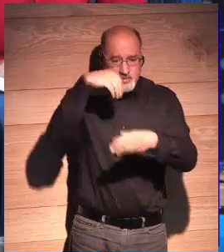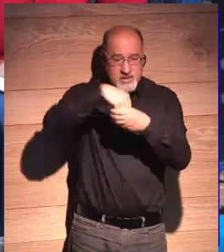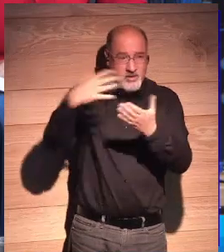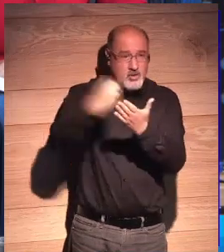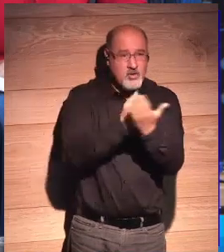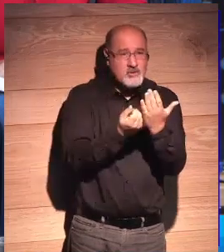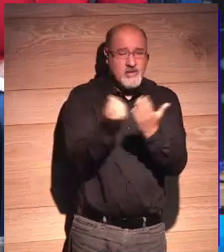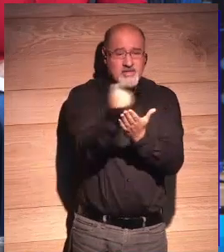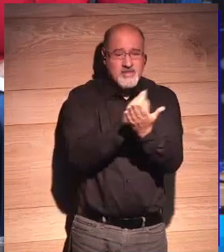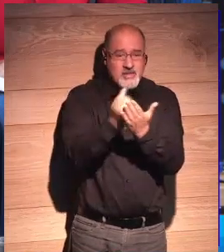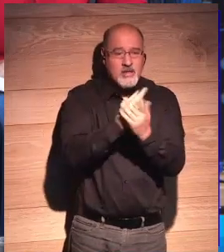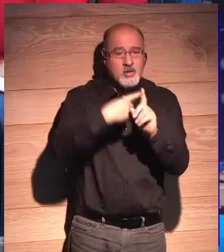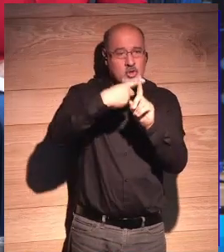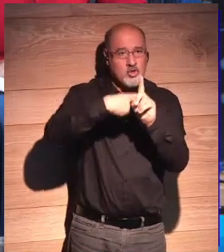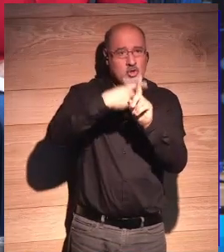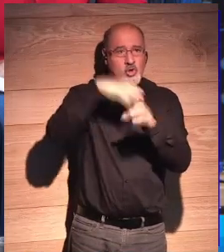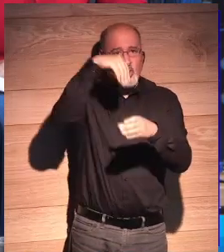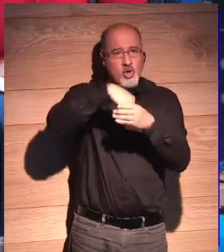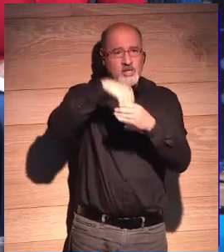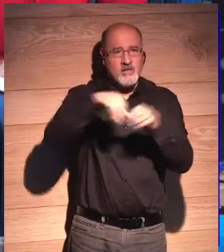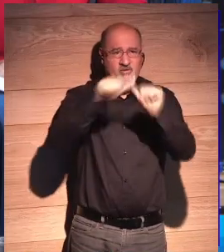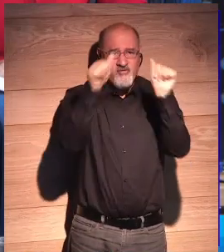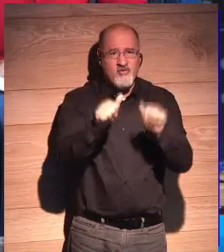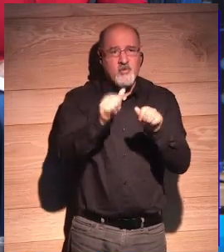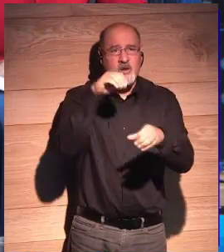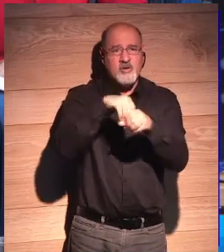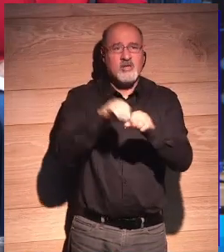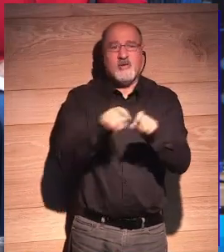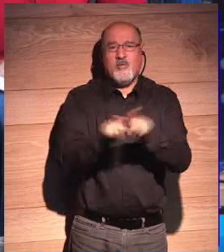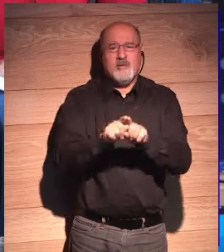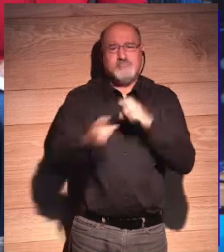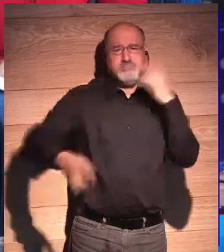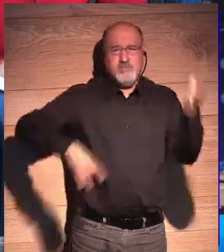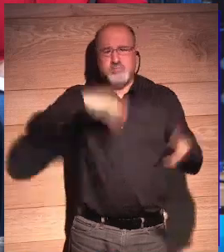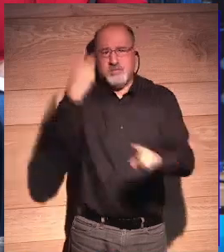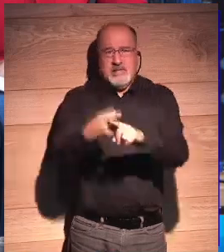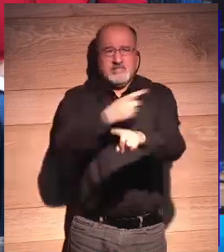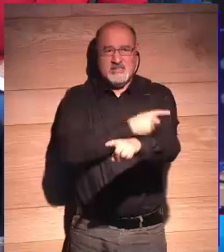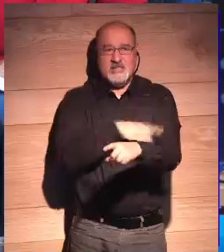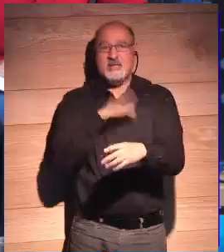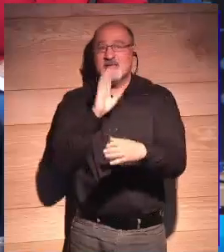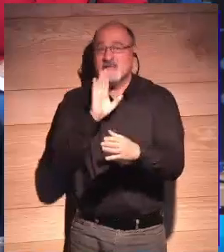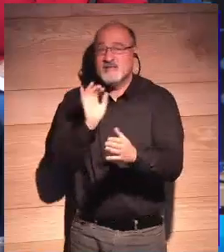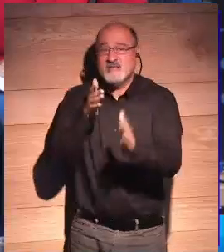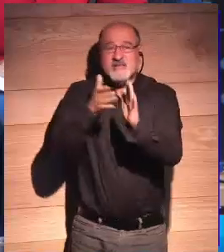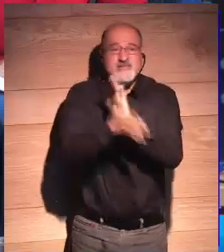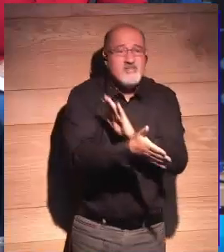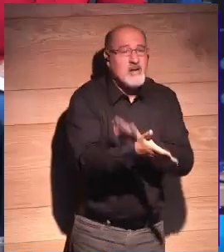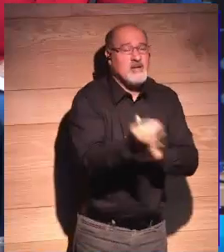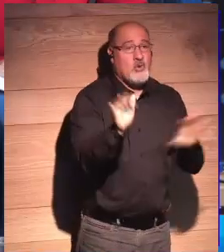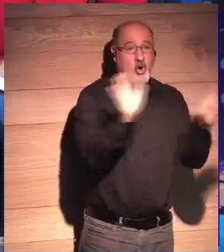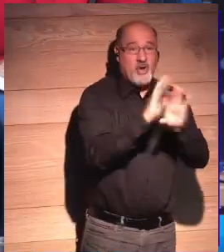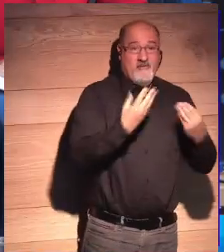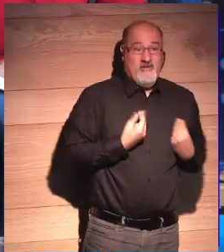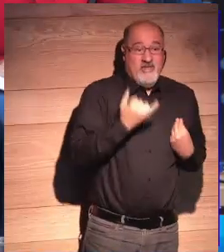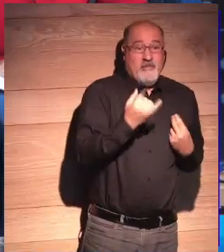he controls every single element as regards content, etc. It's a magazine that goes out of control, because apart